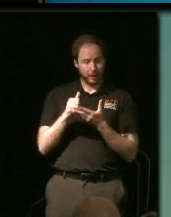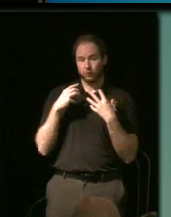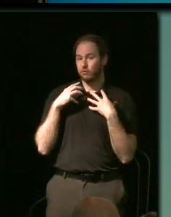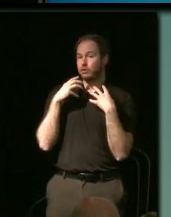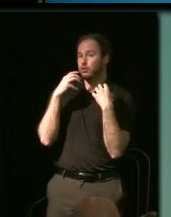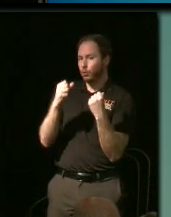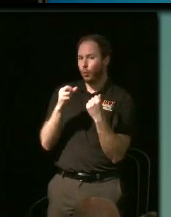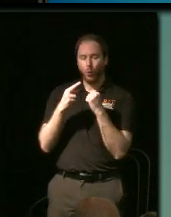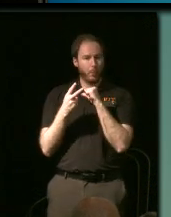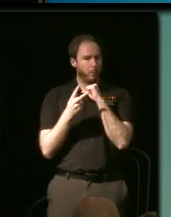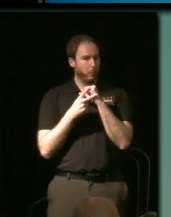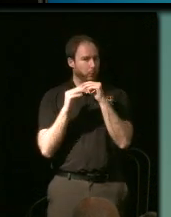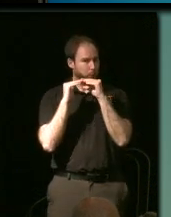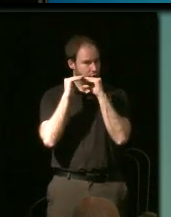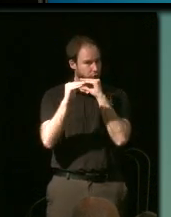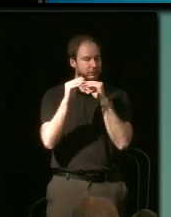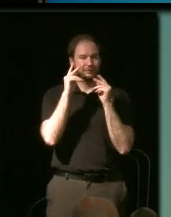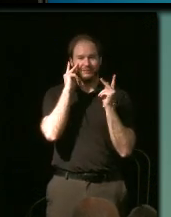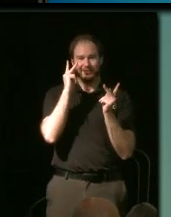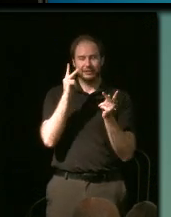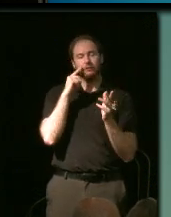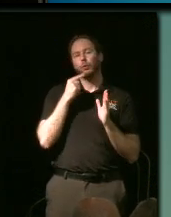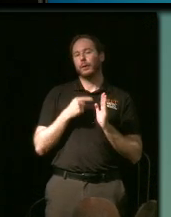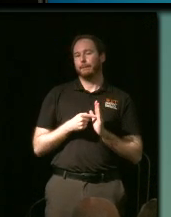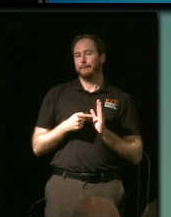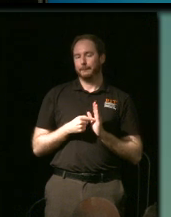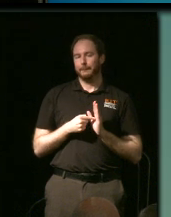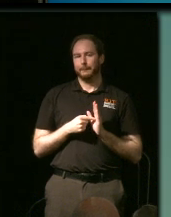or preserve vision. So for example,